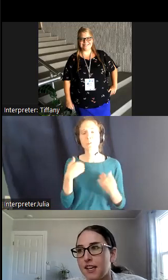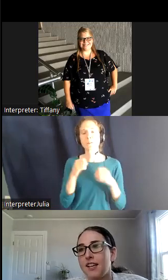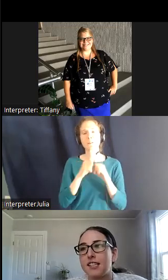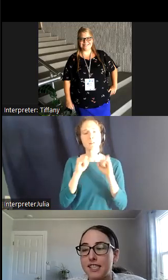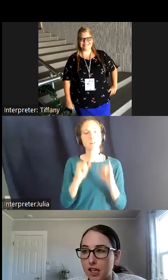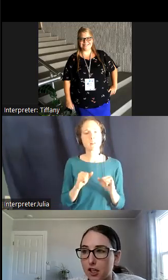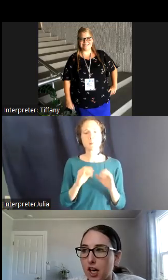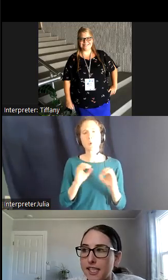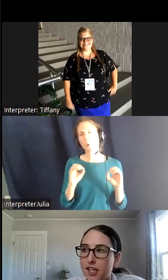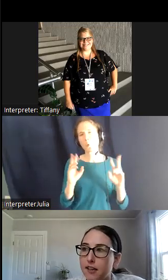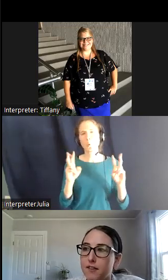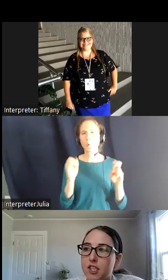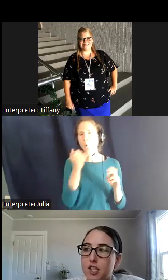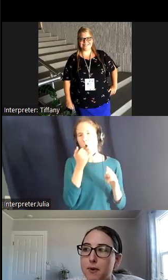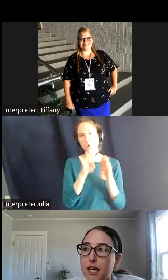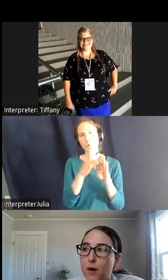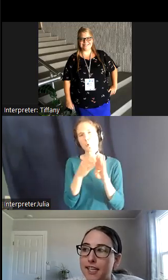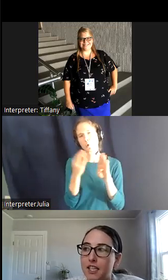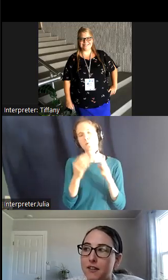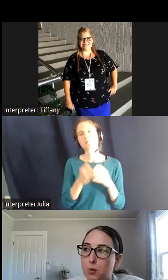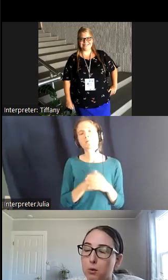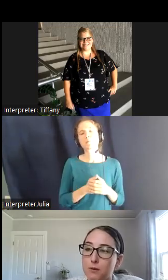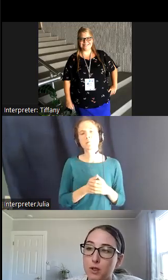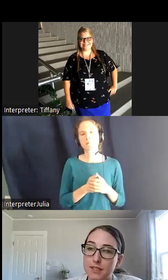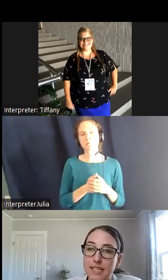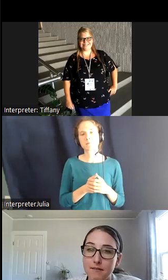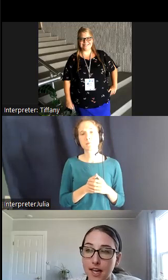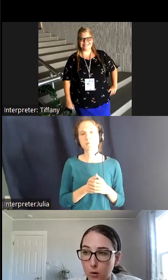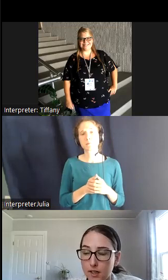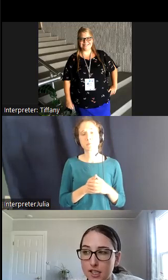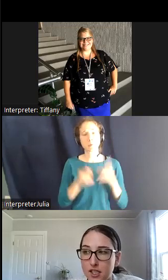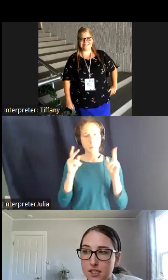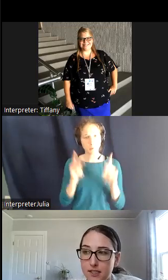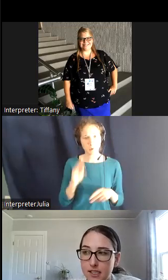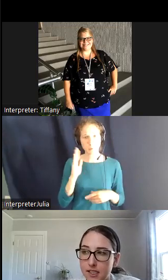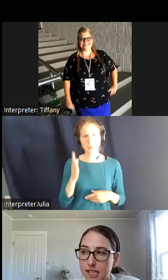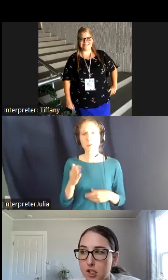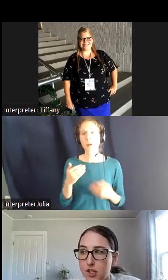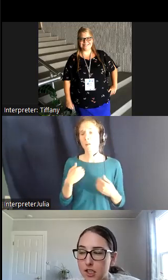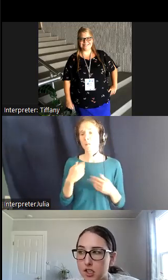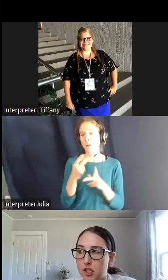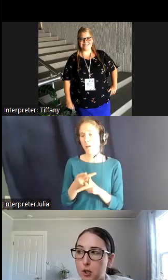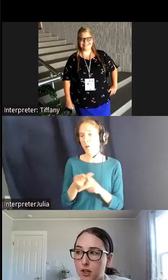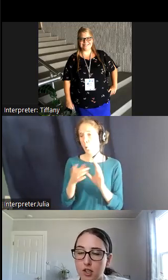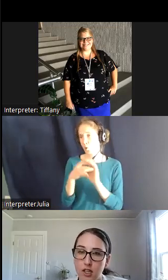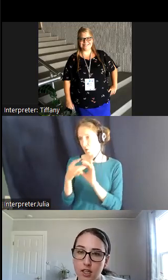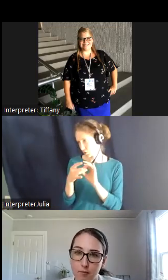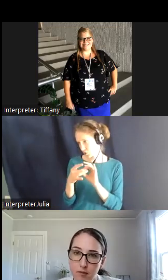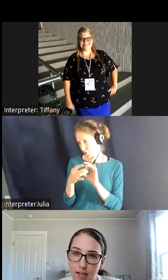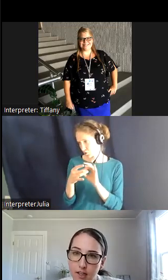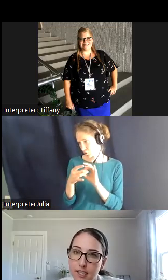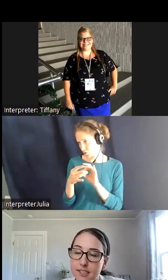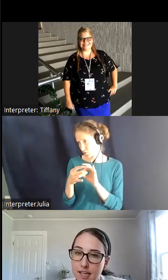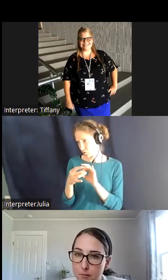door. The standard criteria for determining when an individual will receive care coordination to facilitate a transition to an